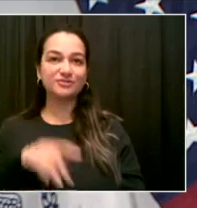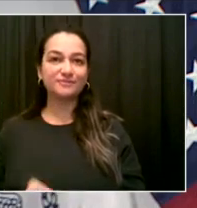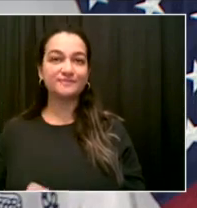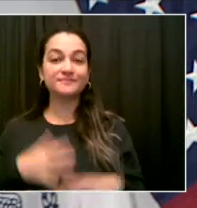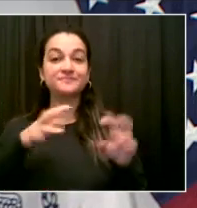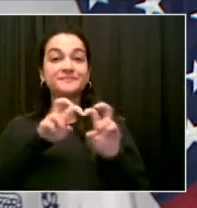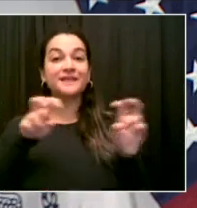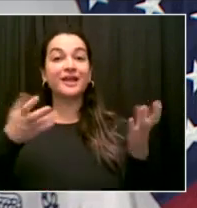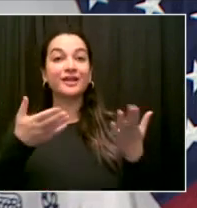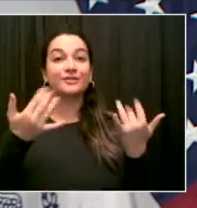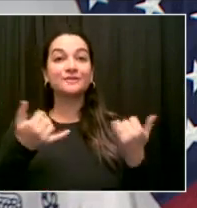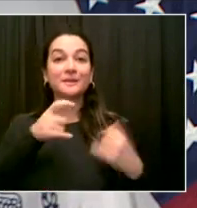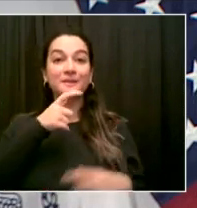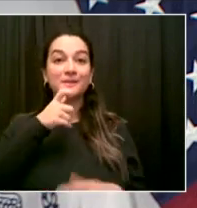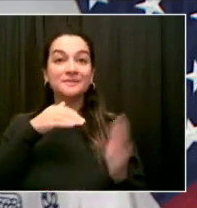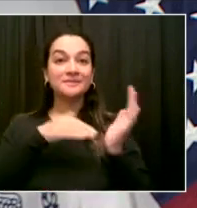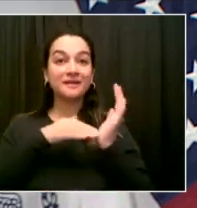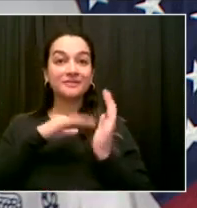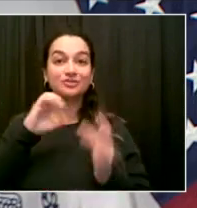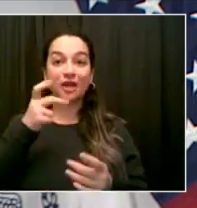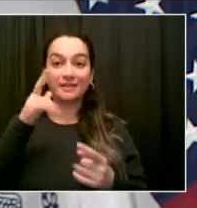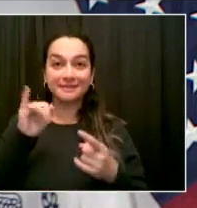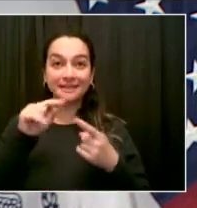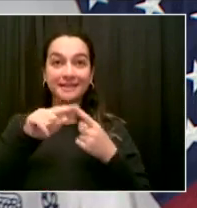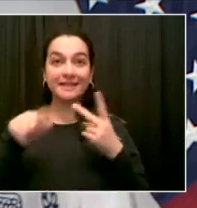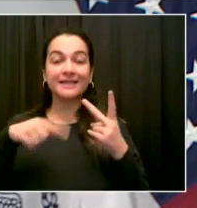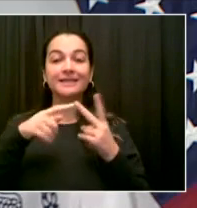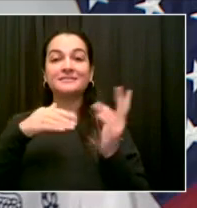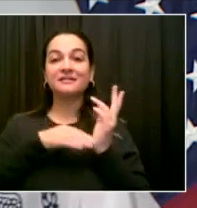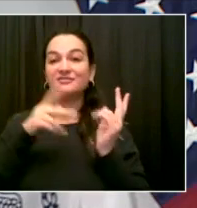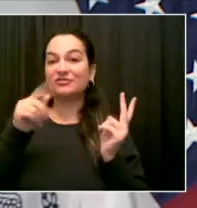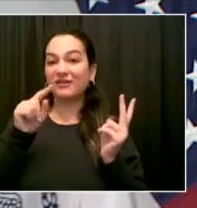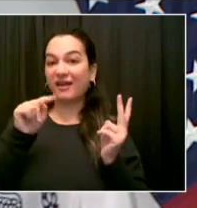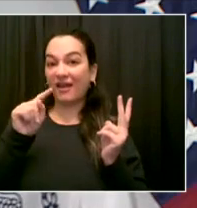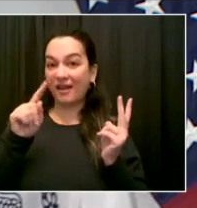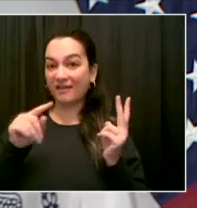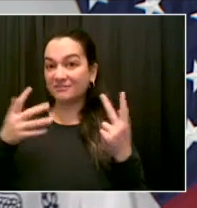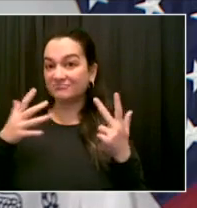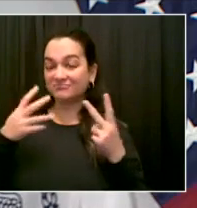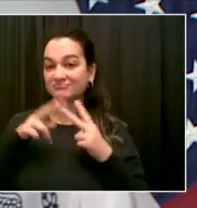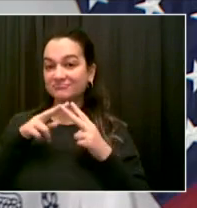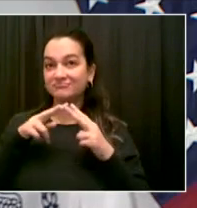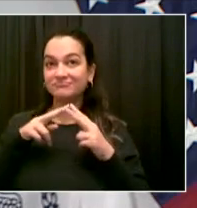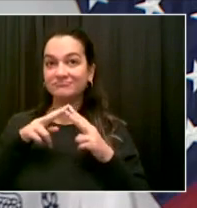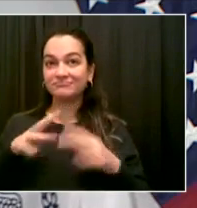Dr. Choksi and by Dr. Katz. First question today goes to Andrew Siff from WNBC.